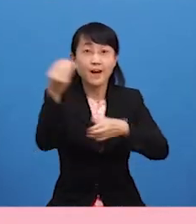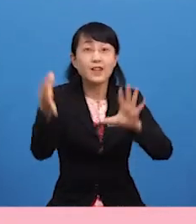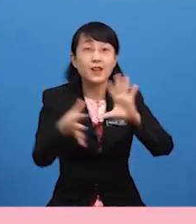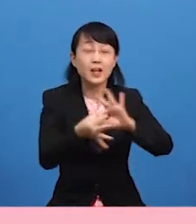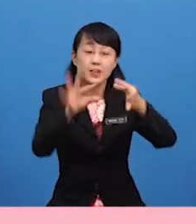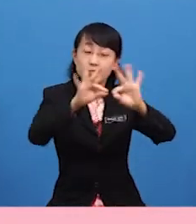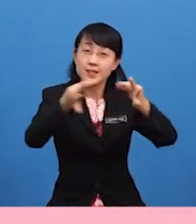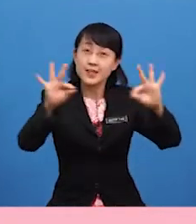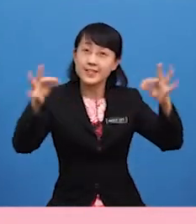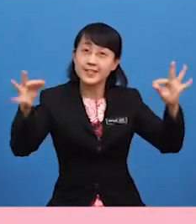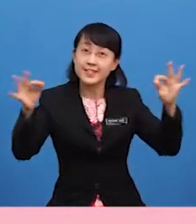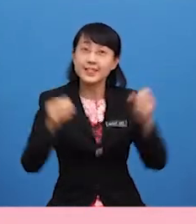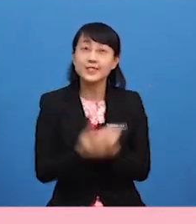sentences?